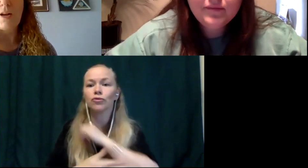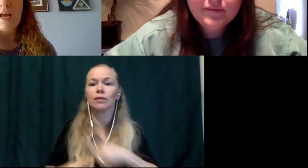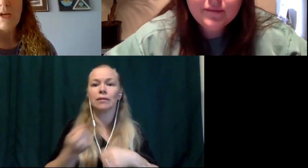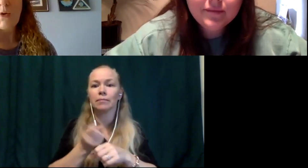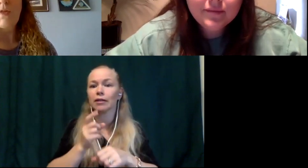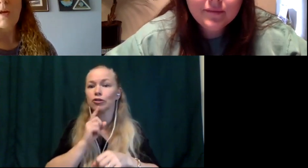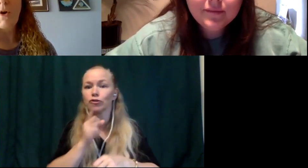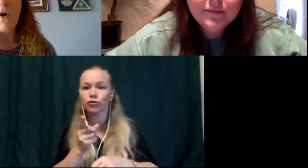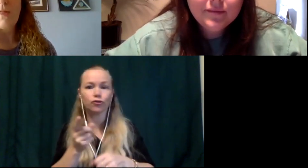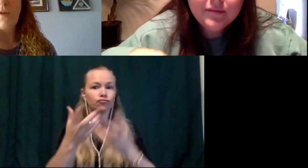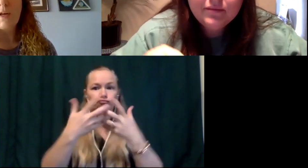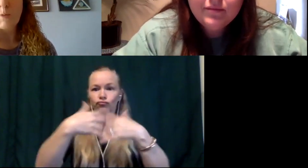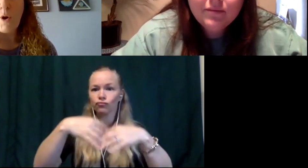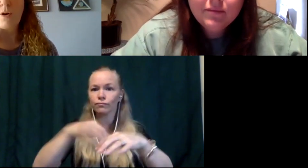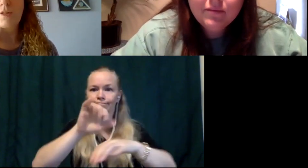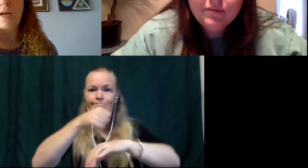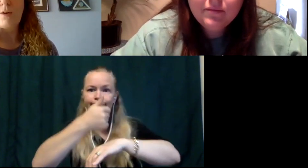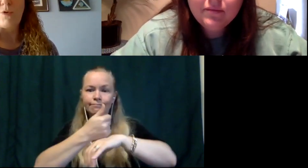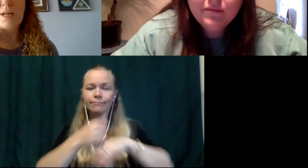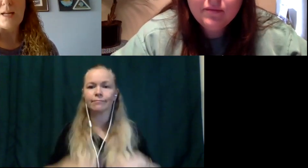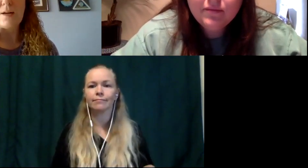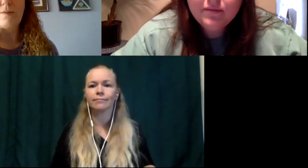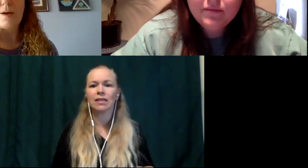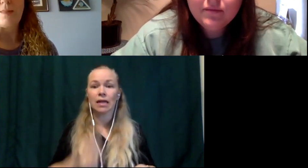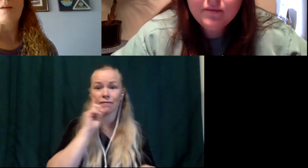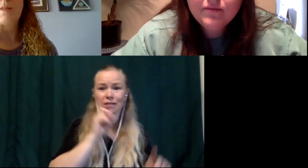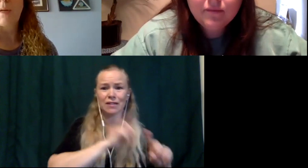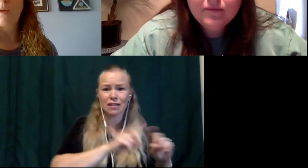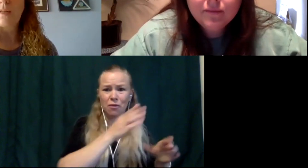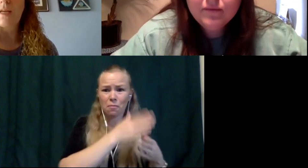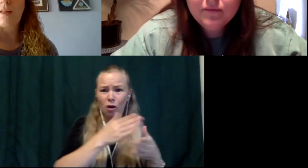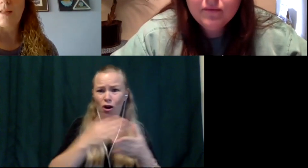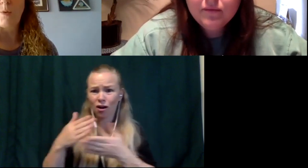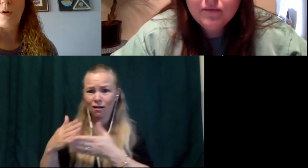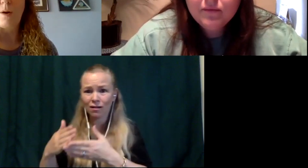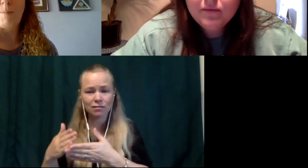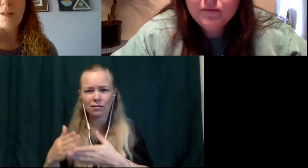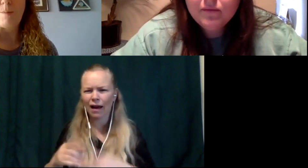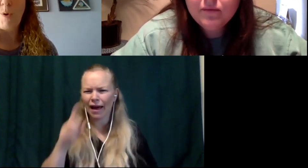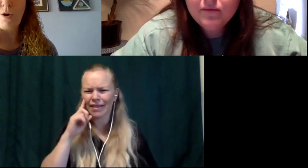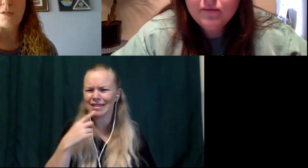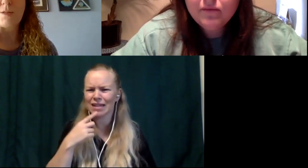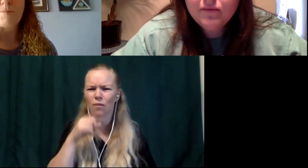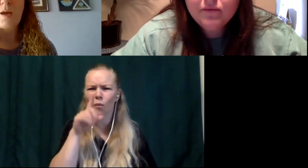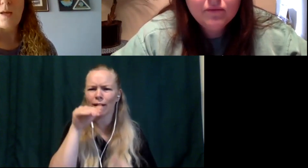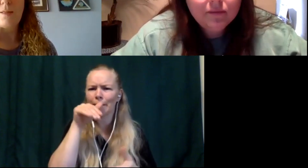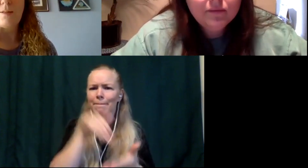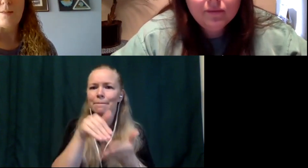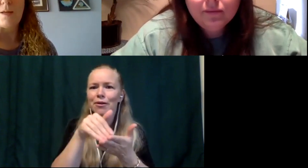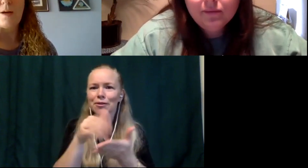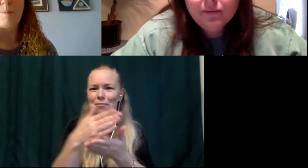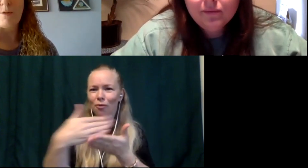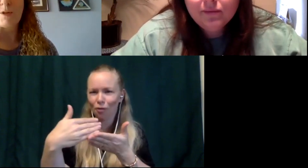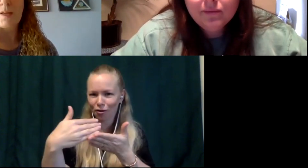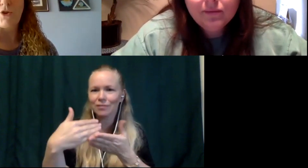And, you know, you think about all the various parts that were needed. I think somebody once said that there were a million parts in